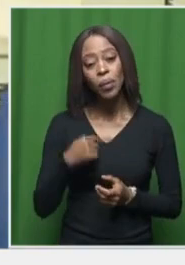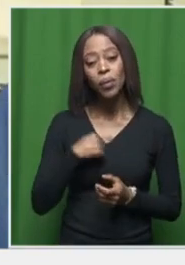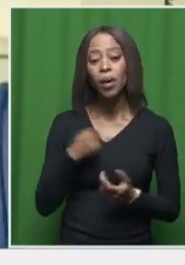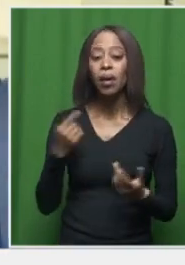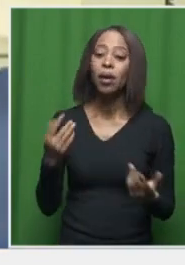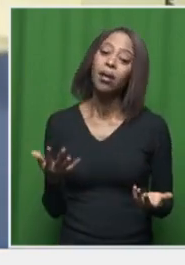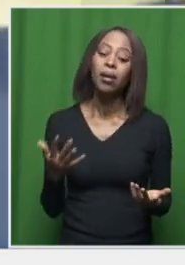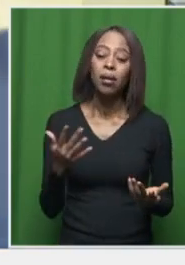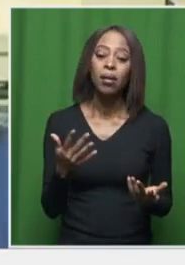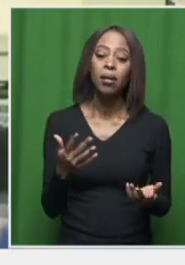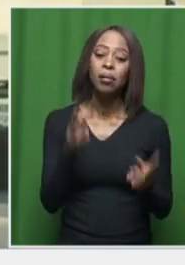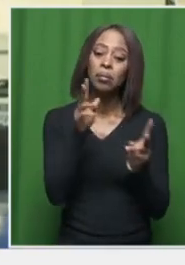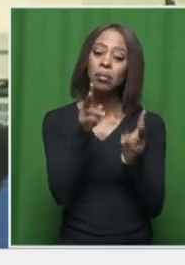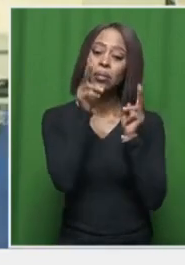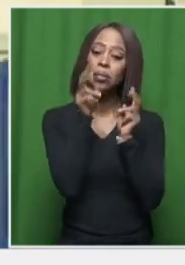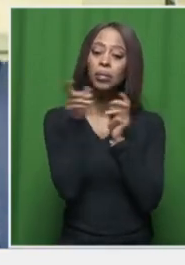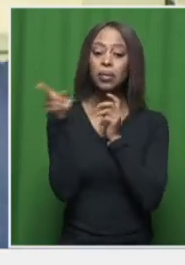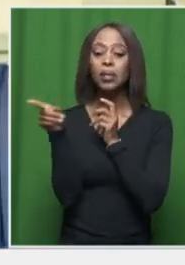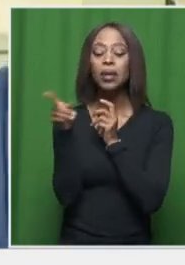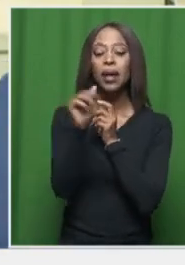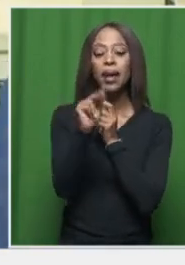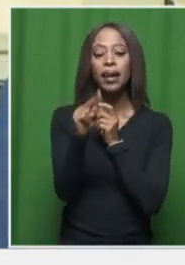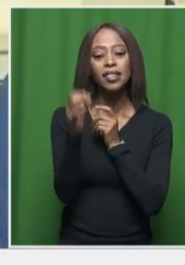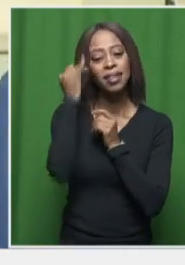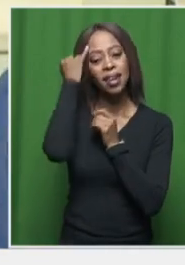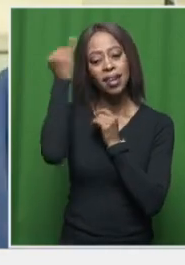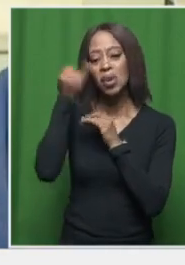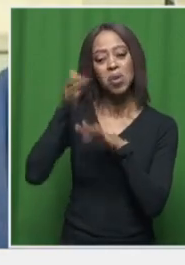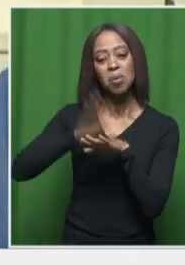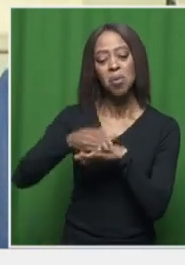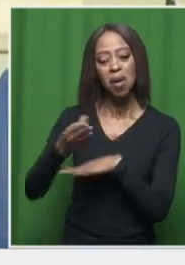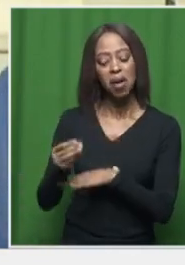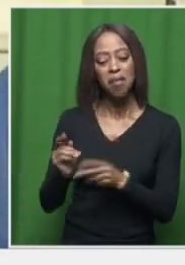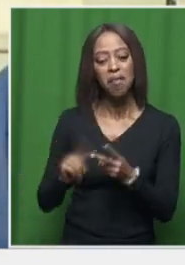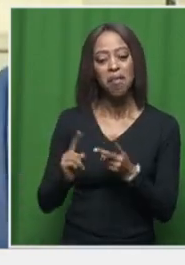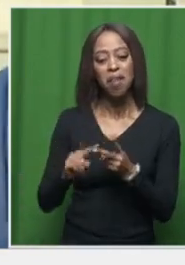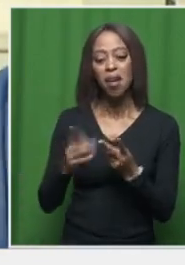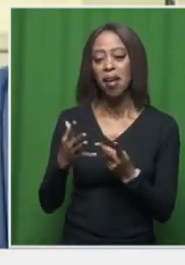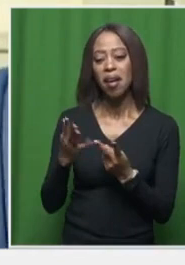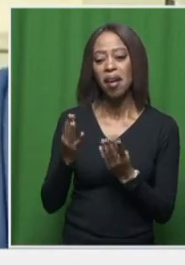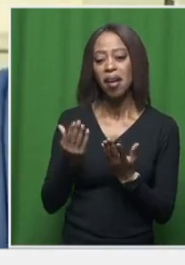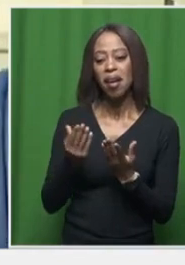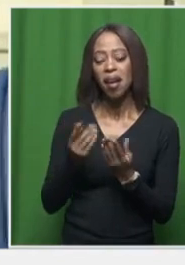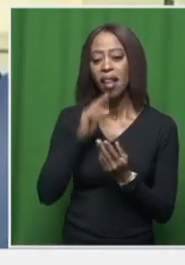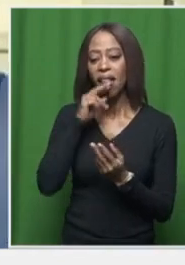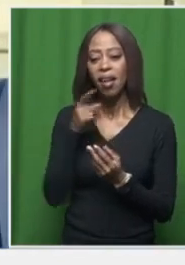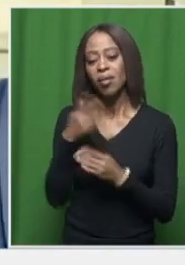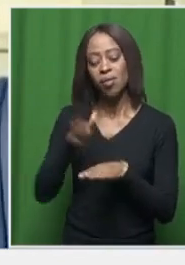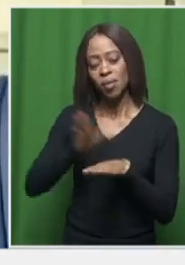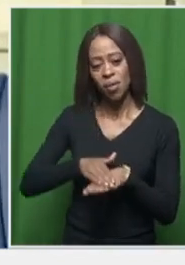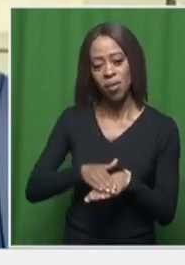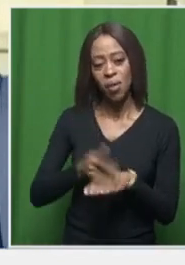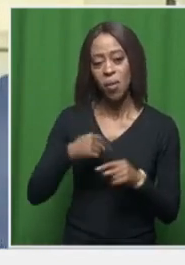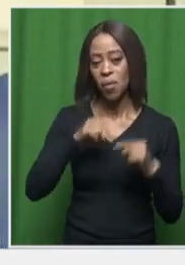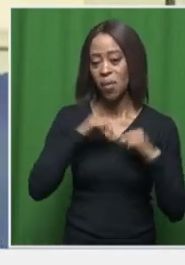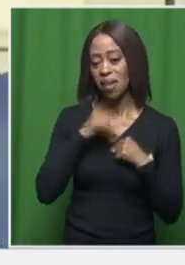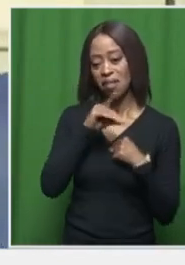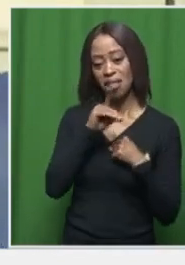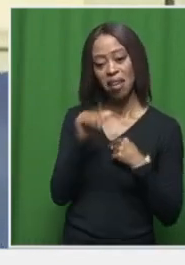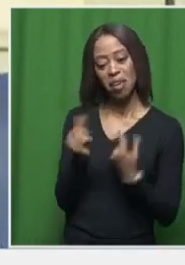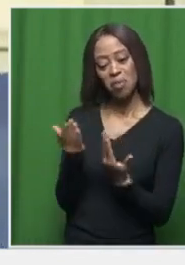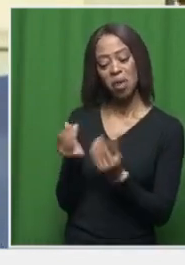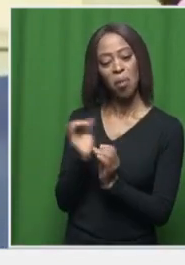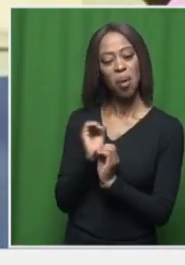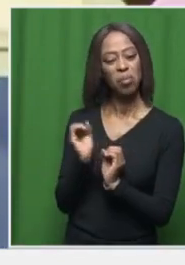view that the governing party has run out of ideas, they've run out of rope, and there's very little that we as the official opposition